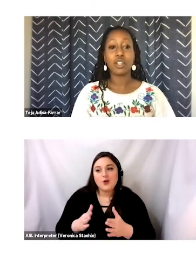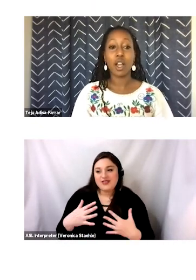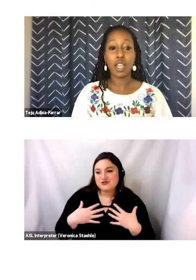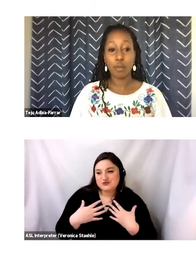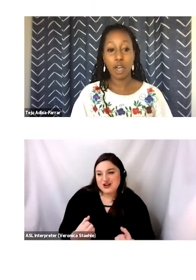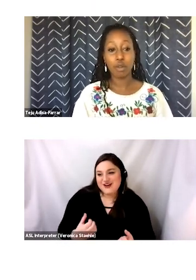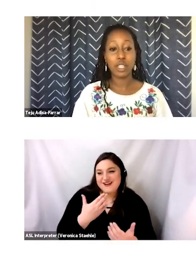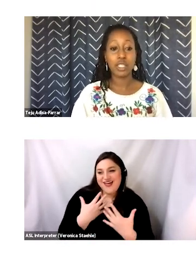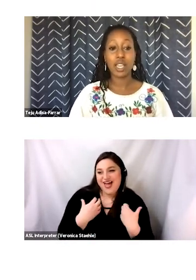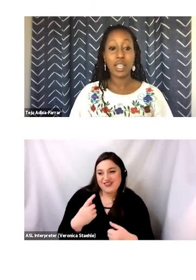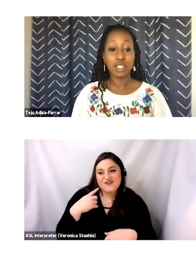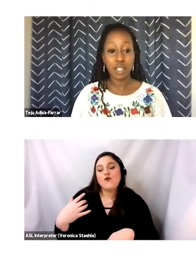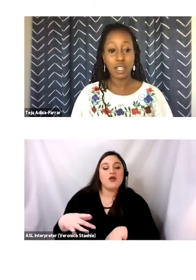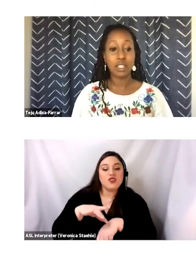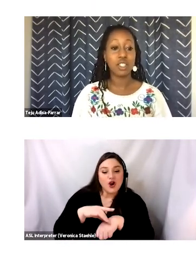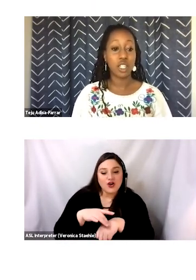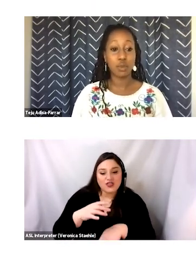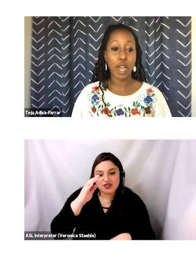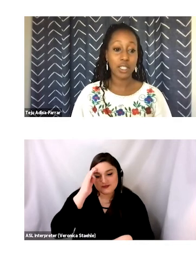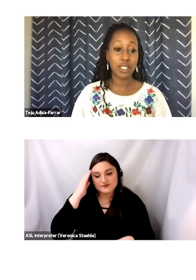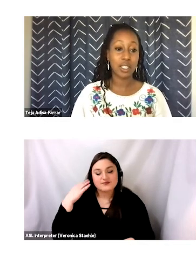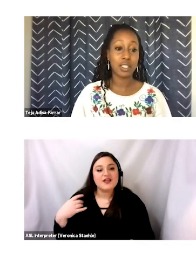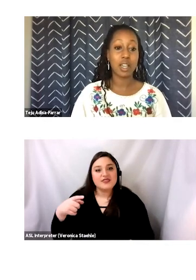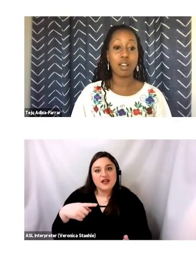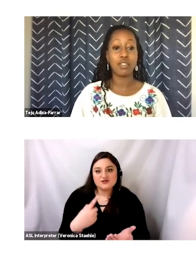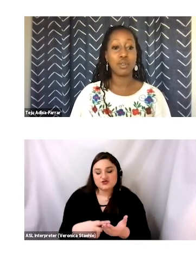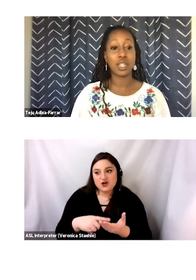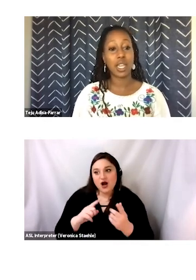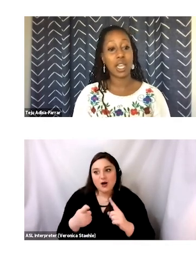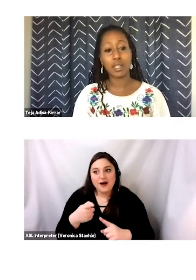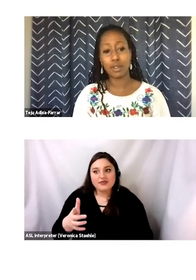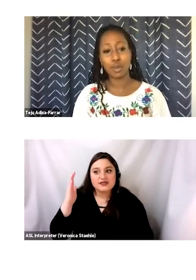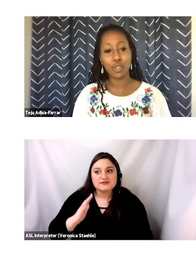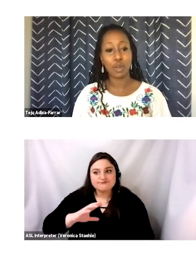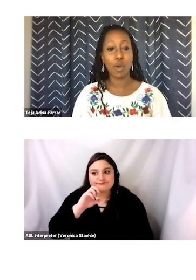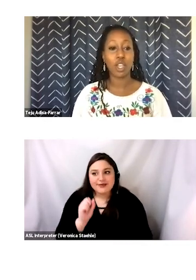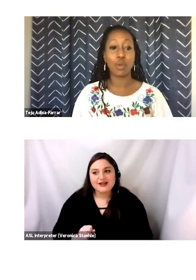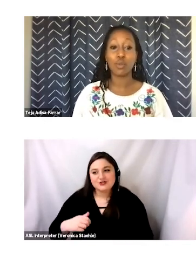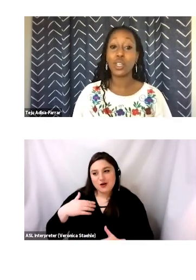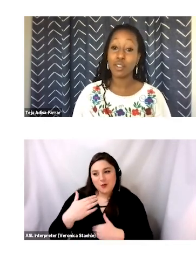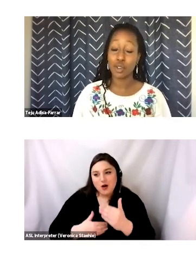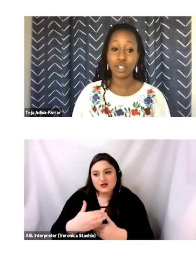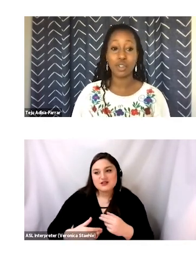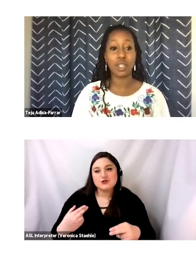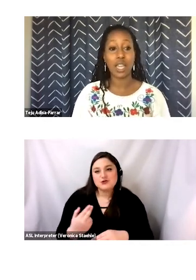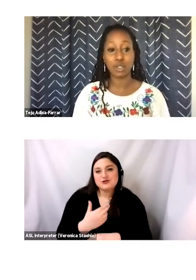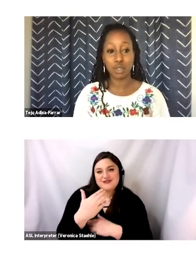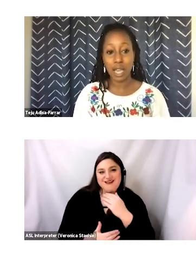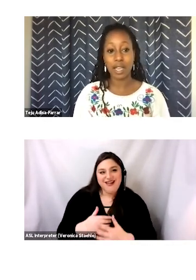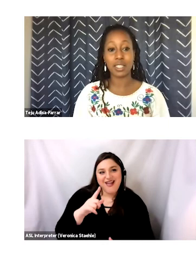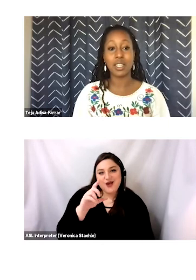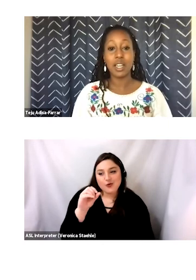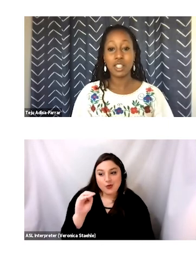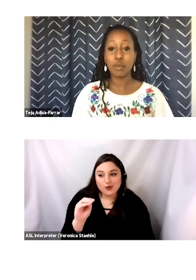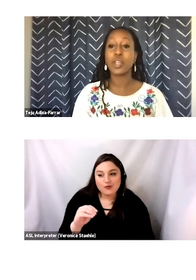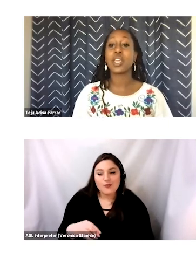They're talking about these ancient indigenous practices of using hand looms and working with weavers and using natural